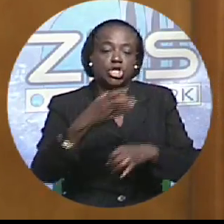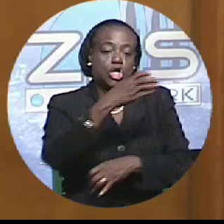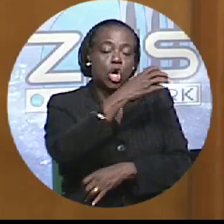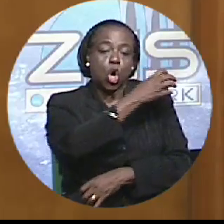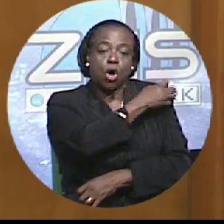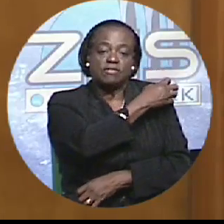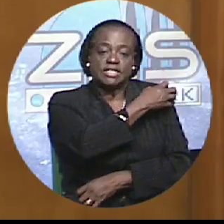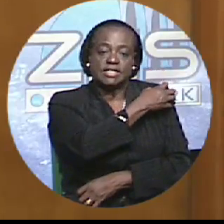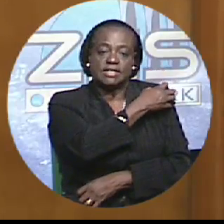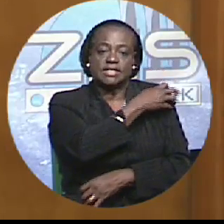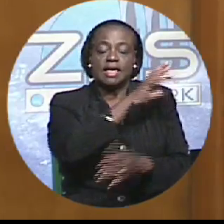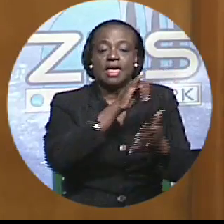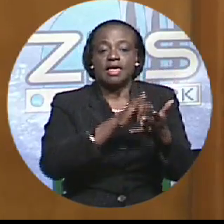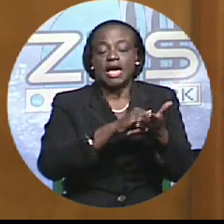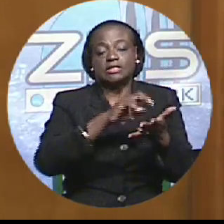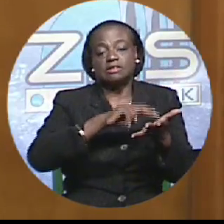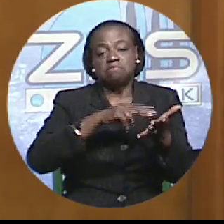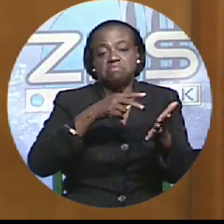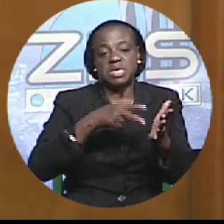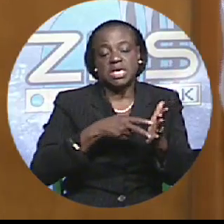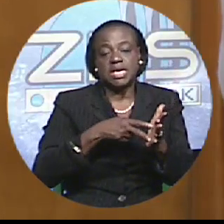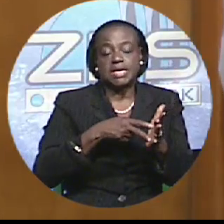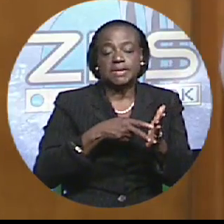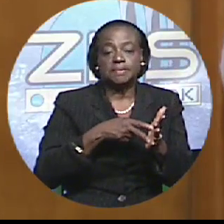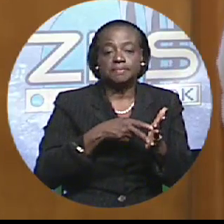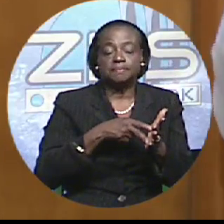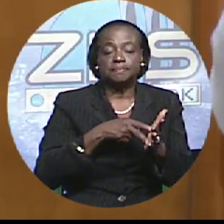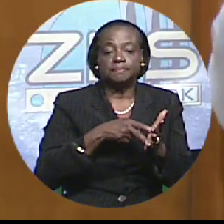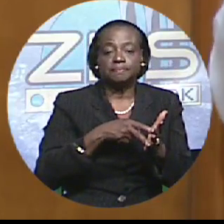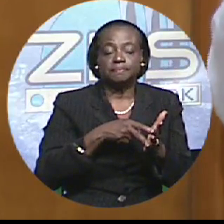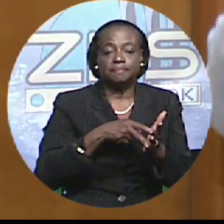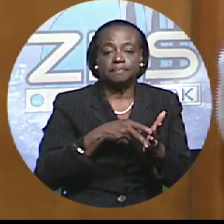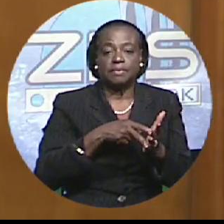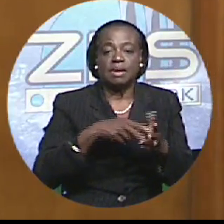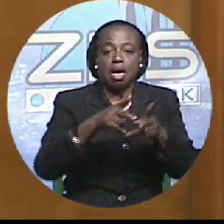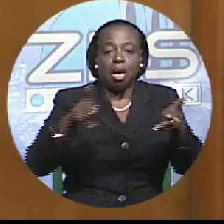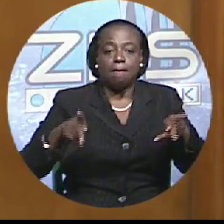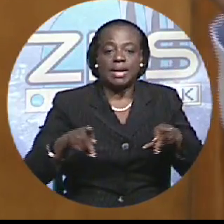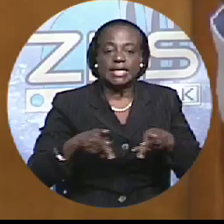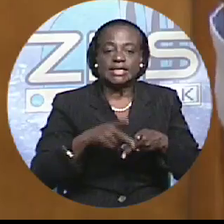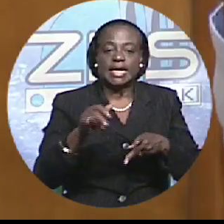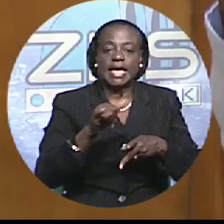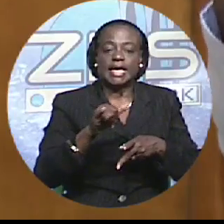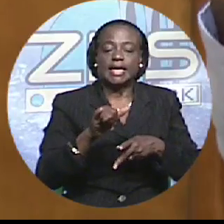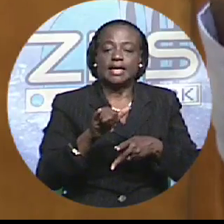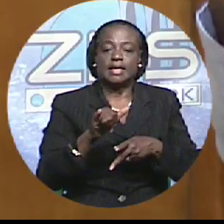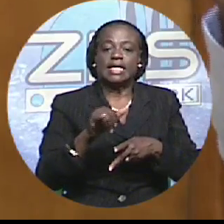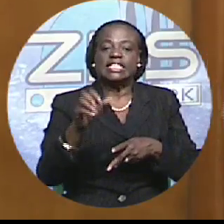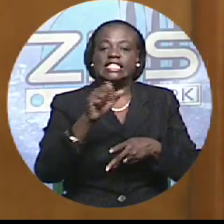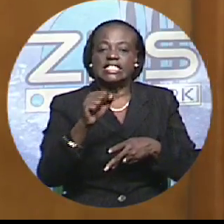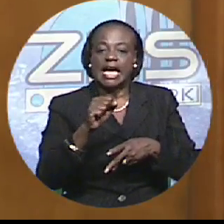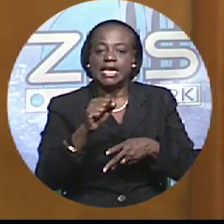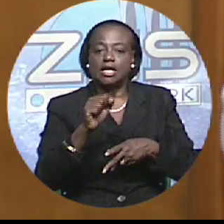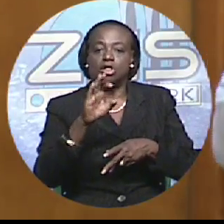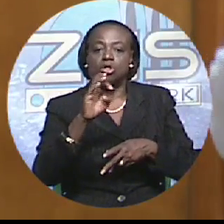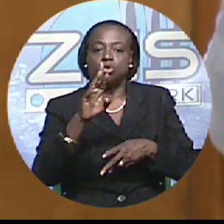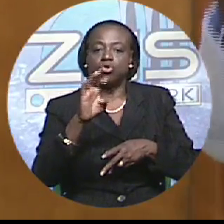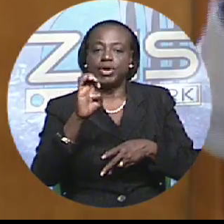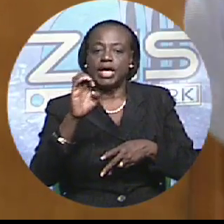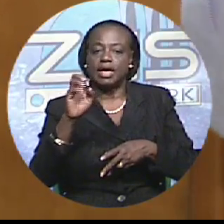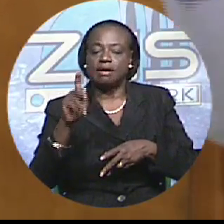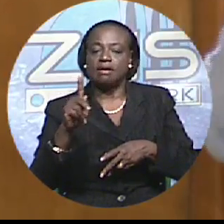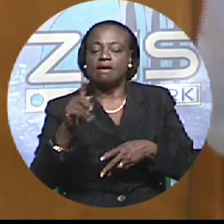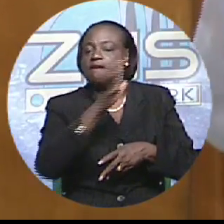so that will mean, I think, in the short term, places like Staniel doesn't have immigration, right?